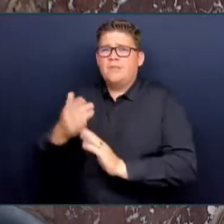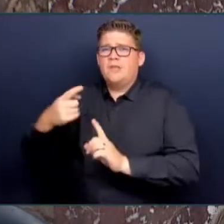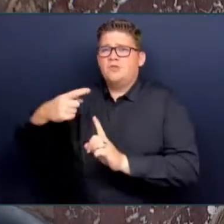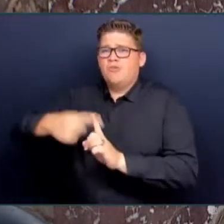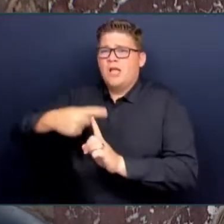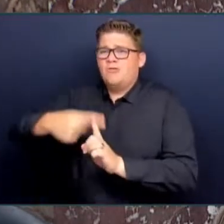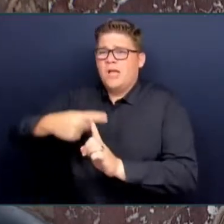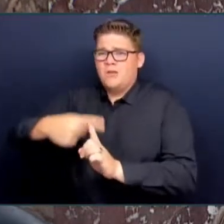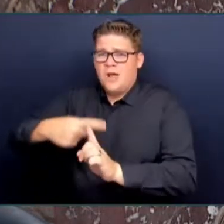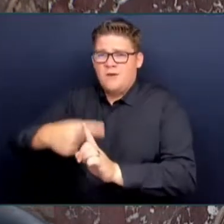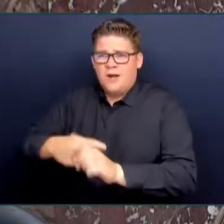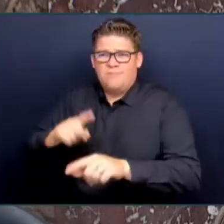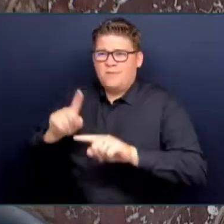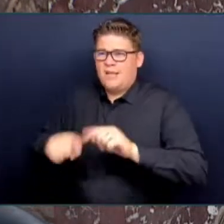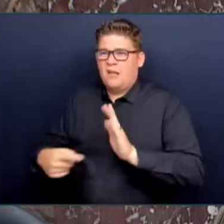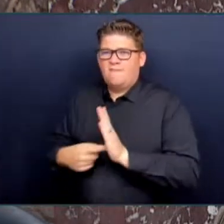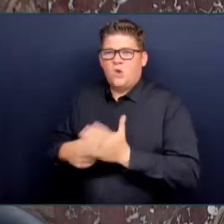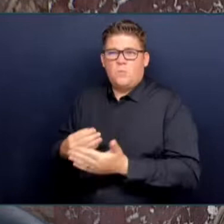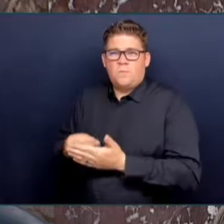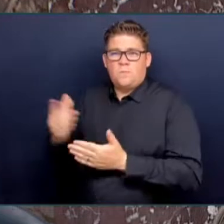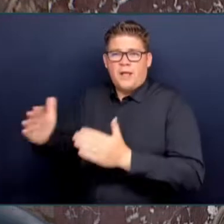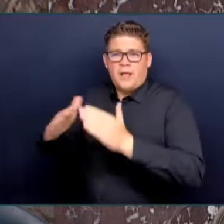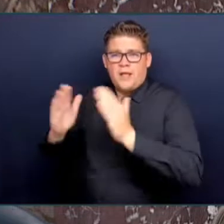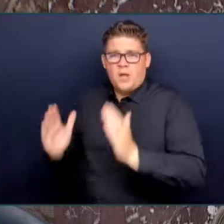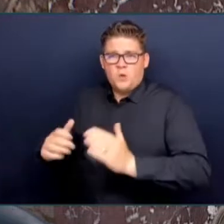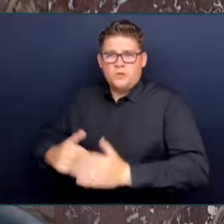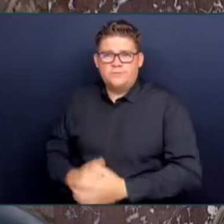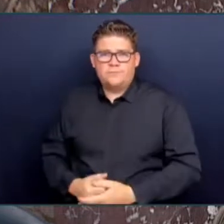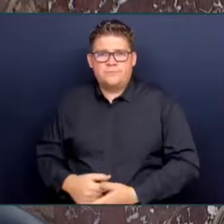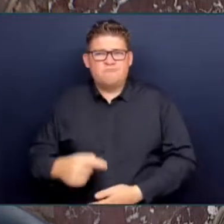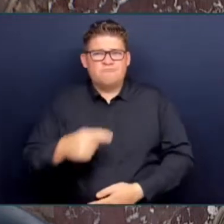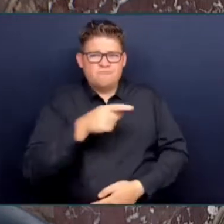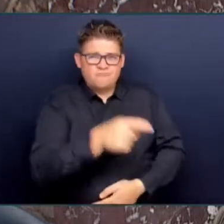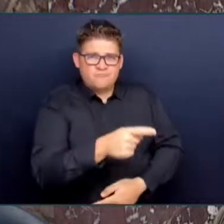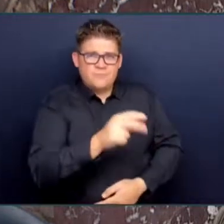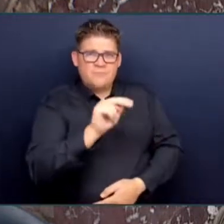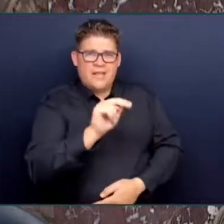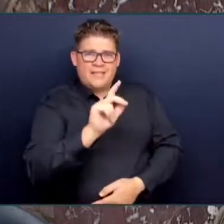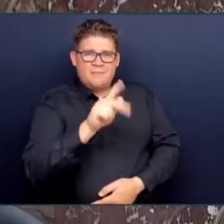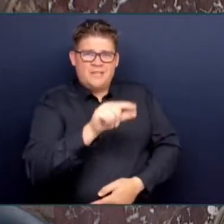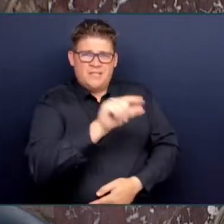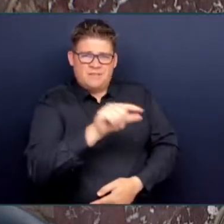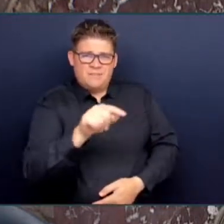The incoming Premier, who just went through that tainted leadership race,